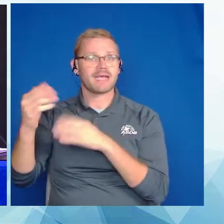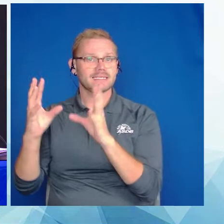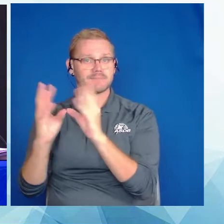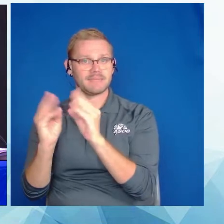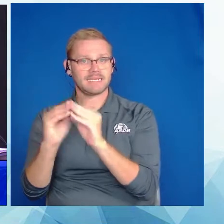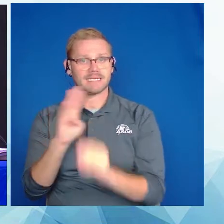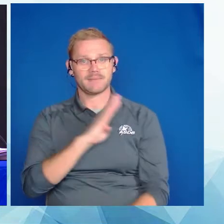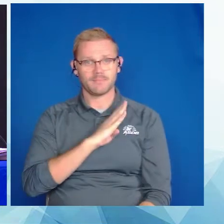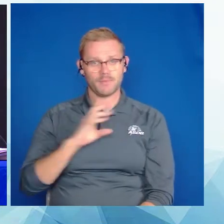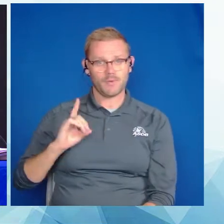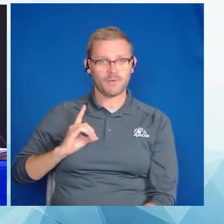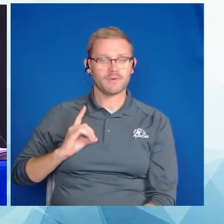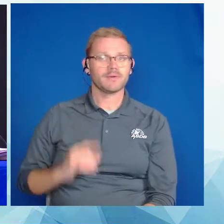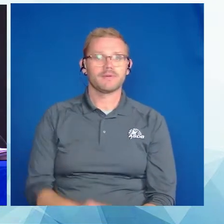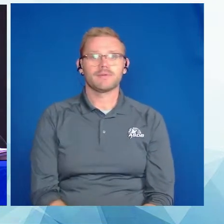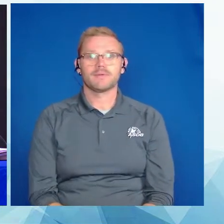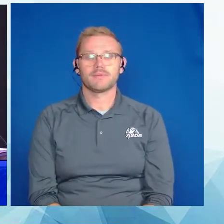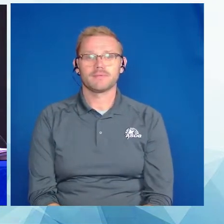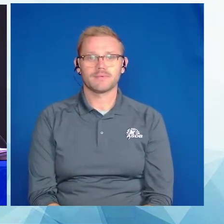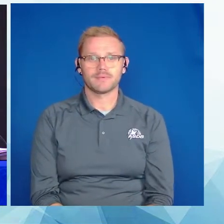meeting.